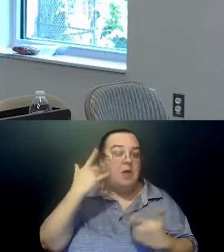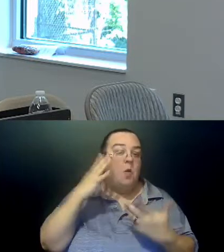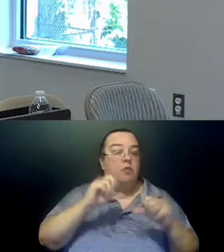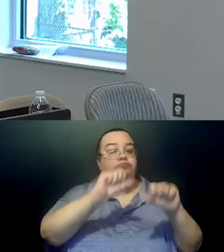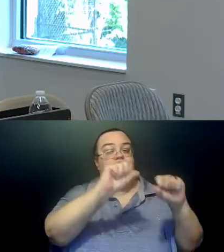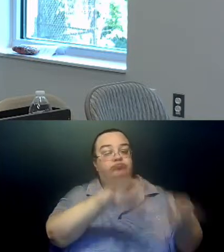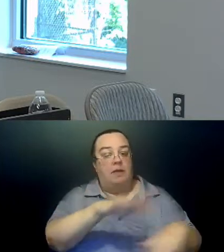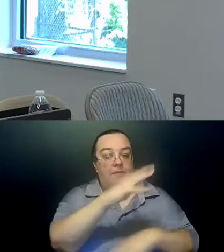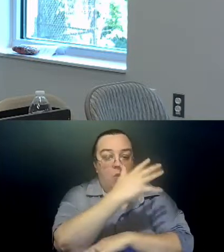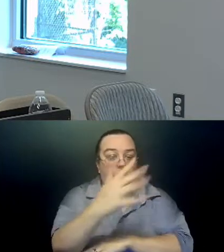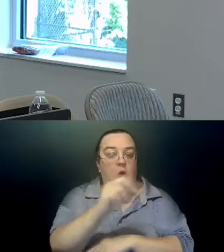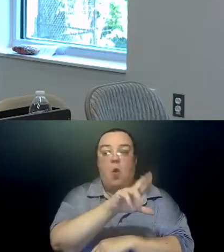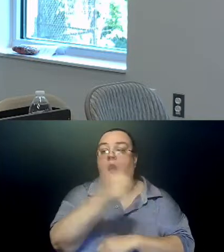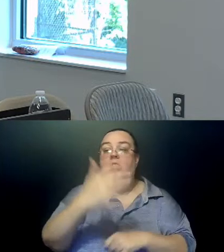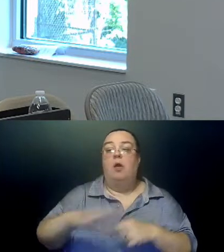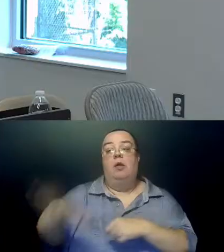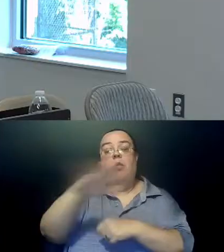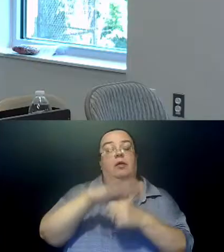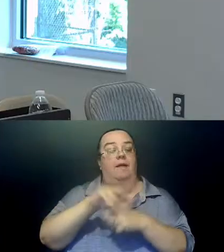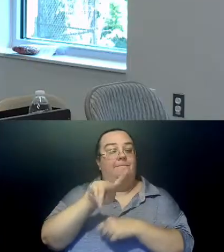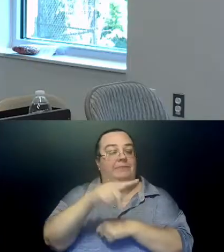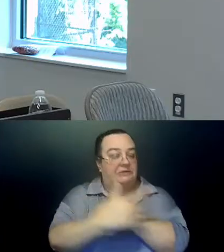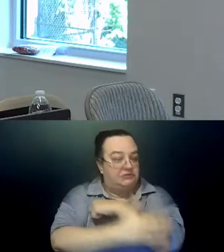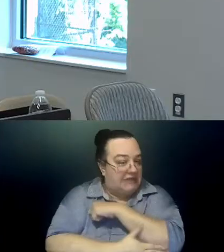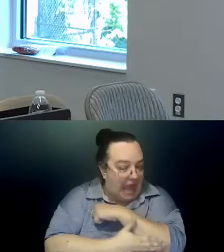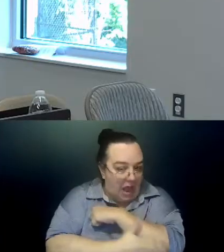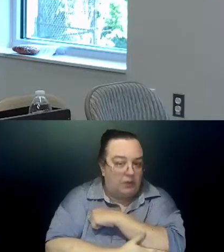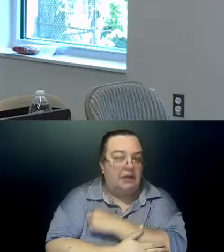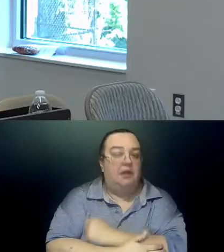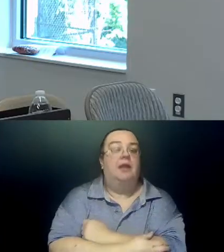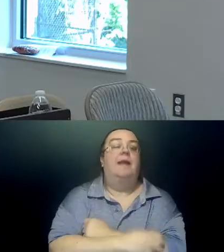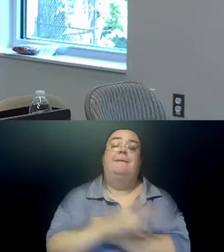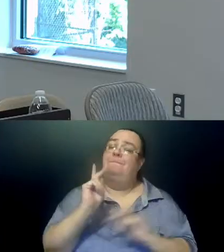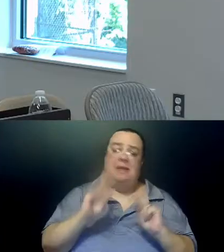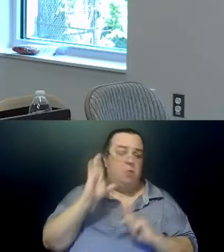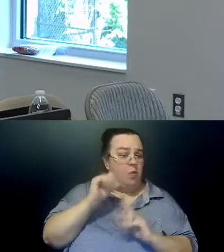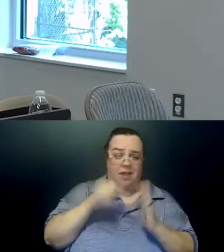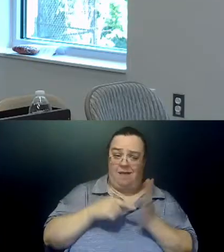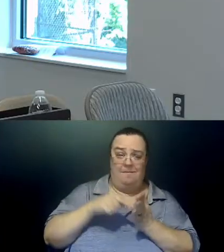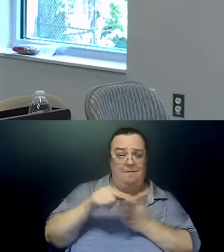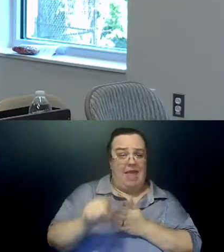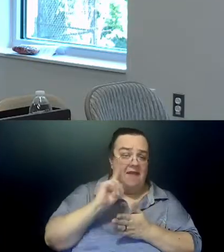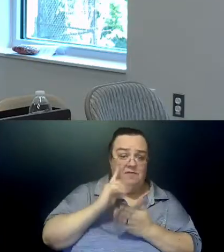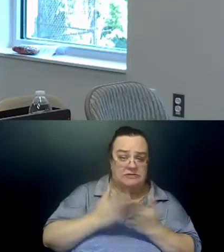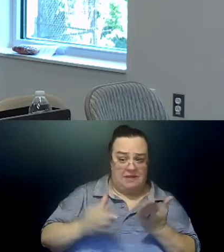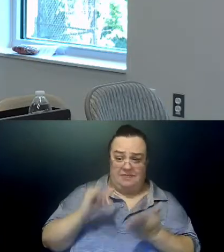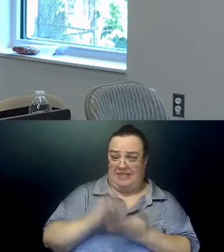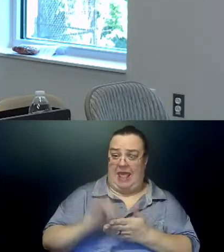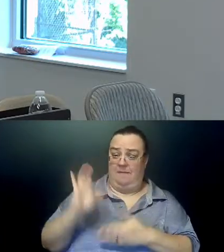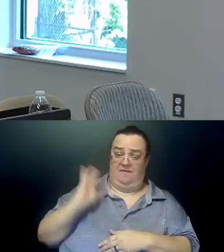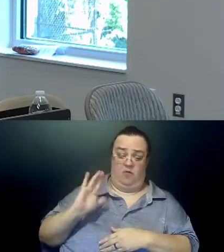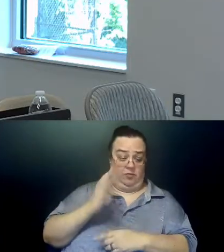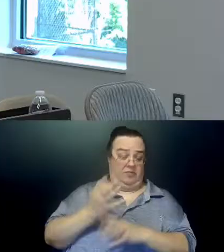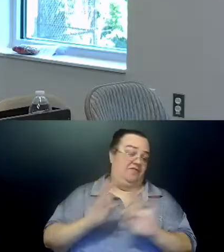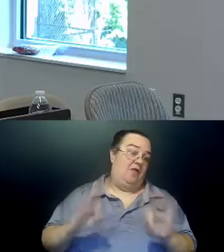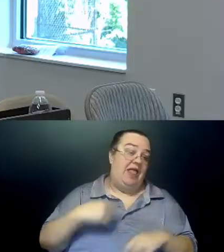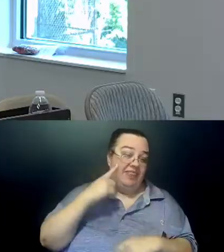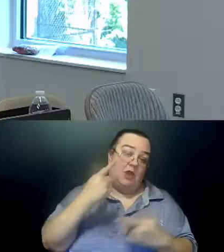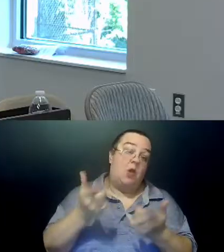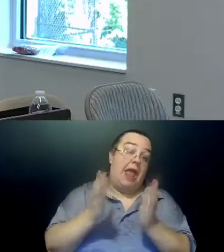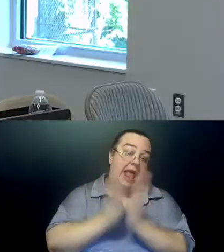PG County. People are not going to pay for something that was free before. I just think you're asking for a